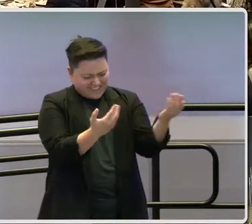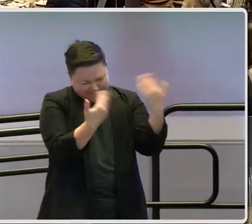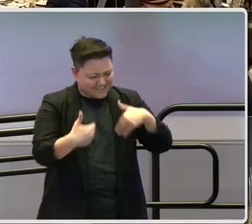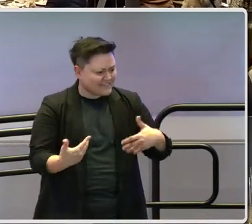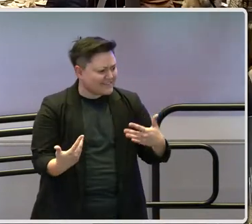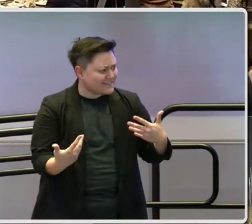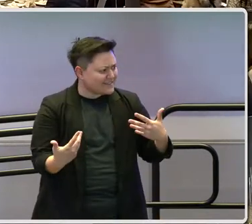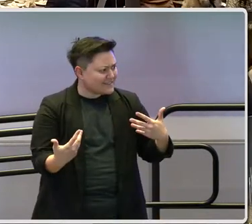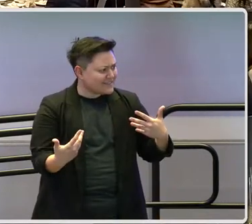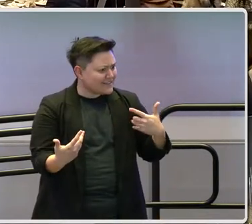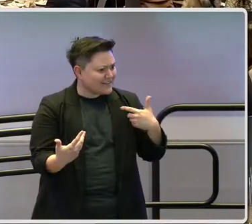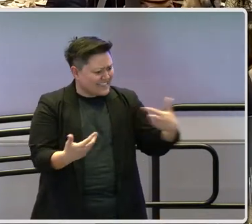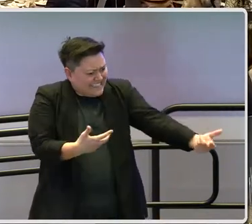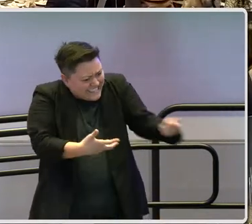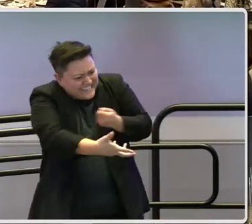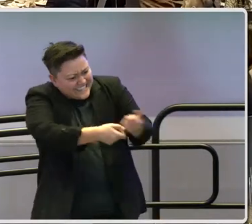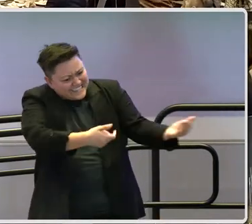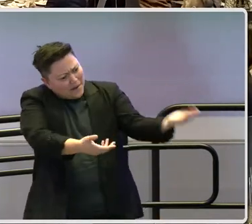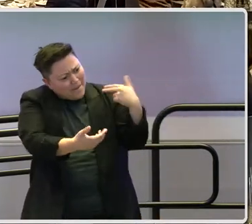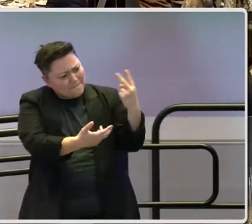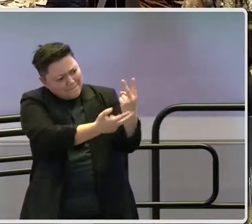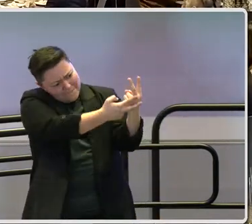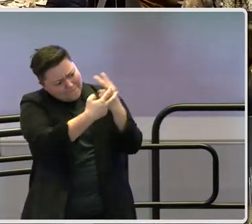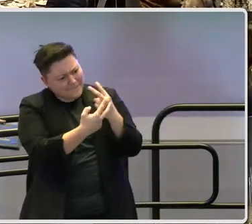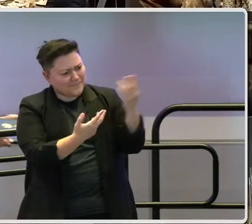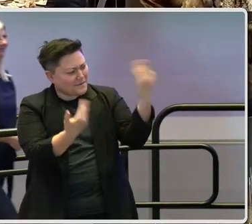I'm gonna have to bring my, like.